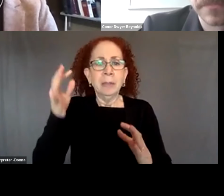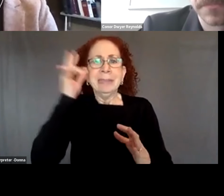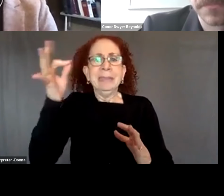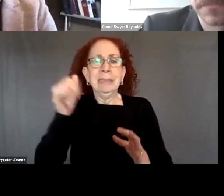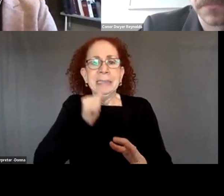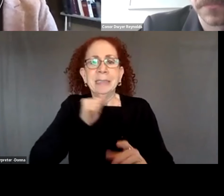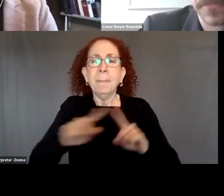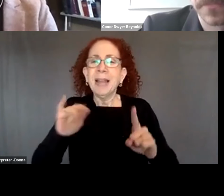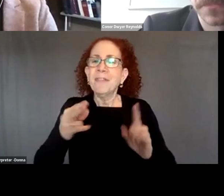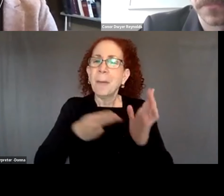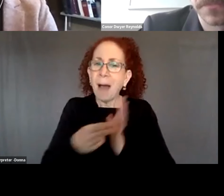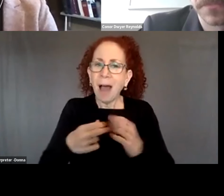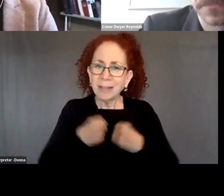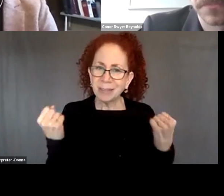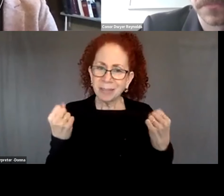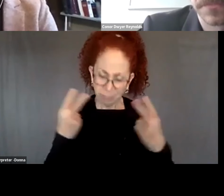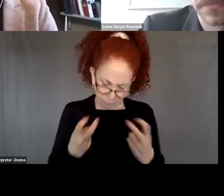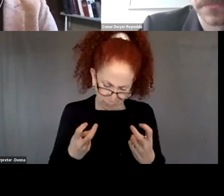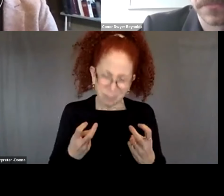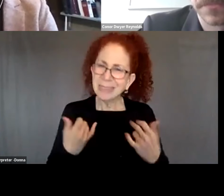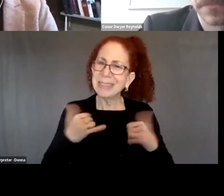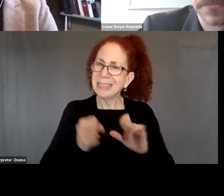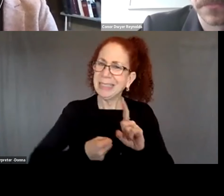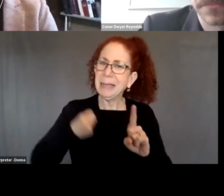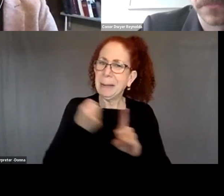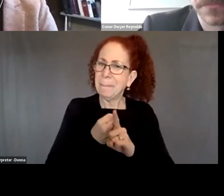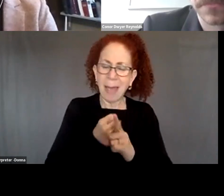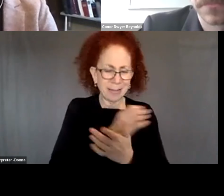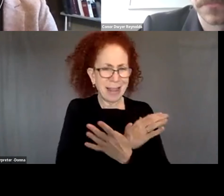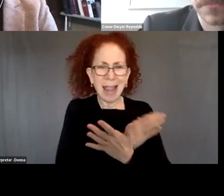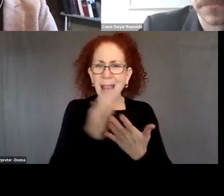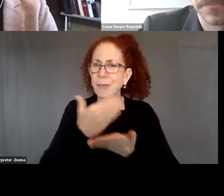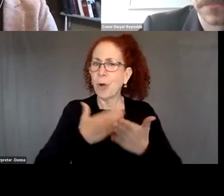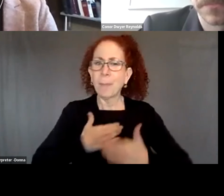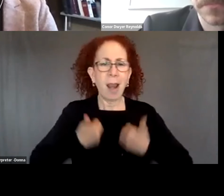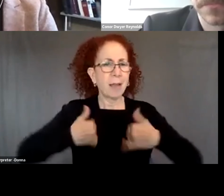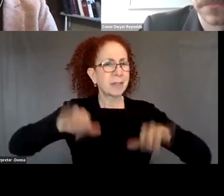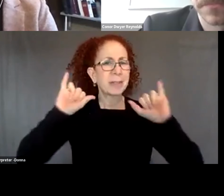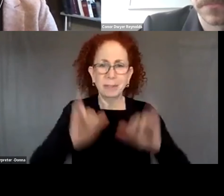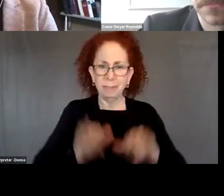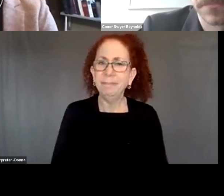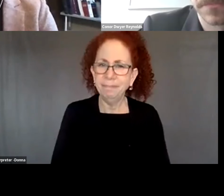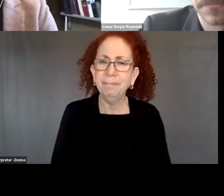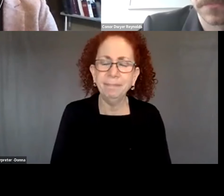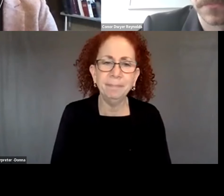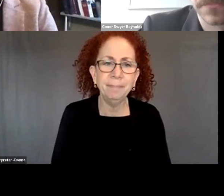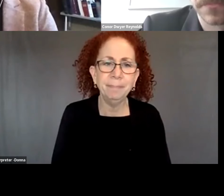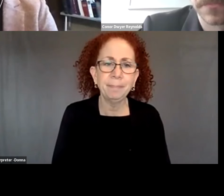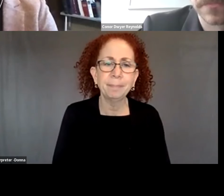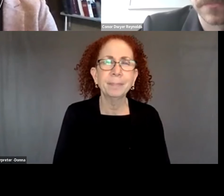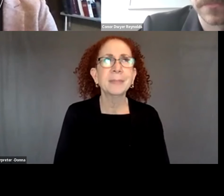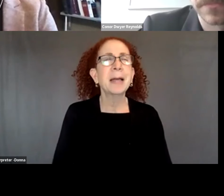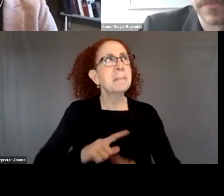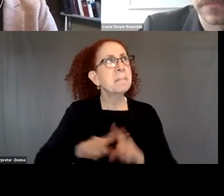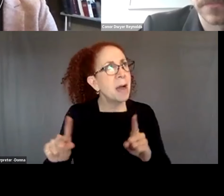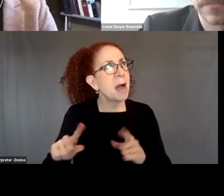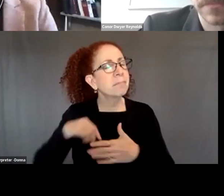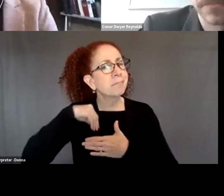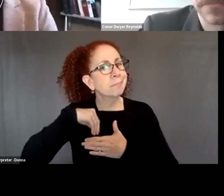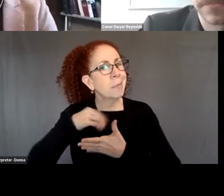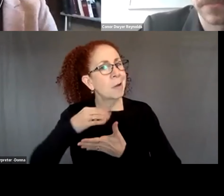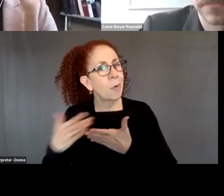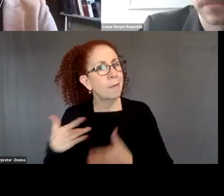myself, it continues to have significant impacts on almost every part of my life. But there was a part of me that felt, and that to